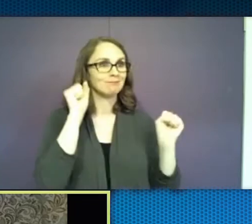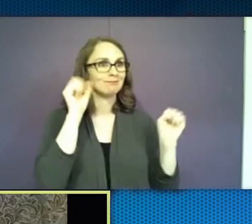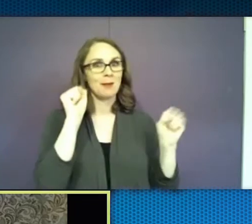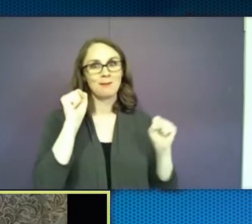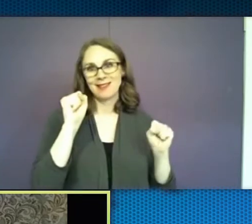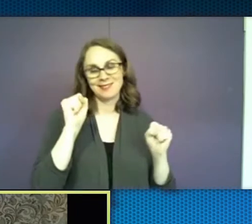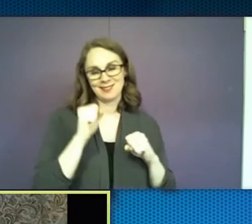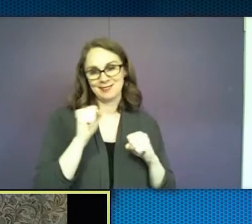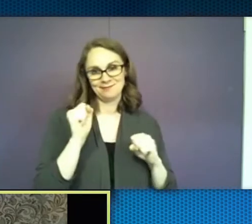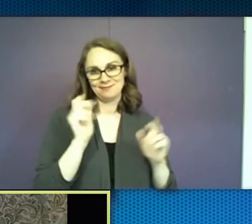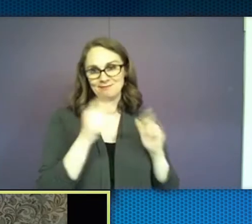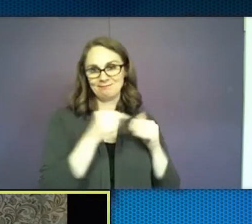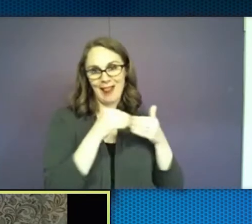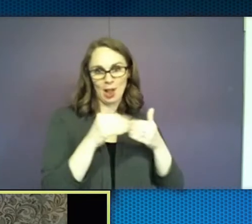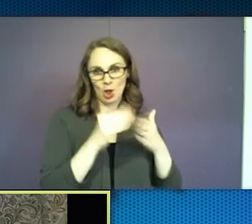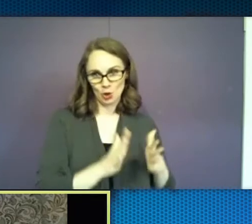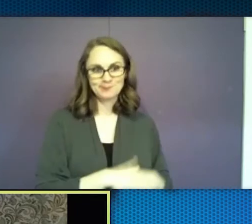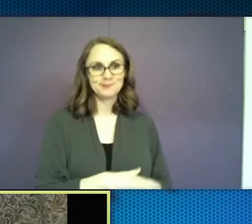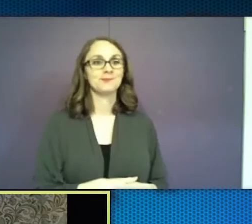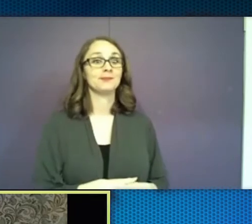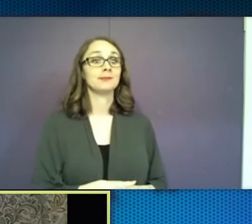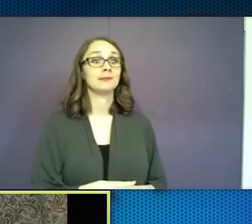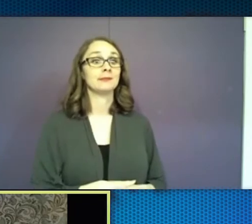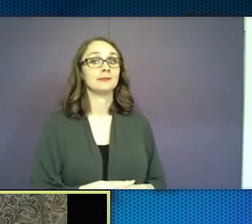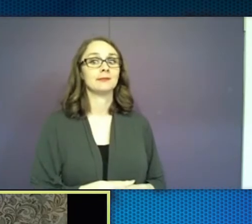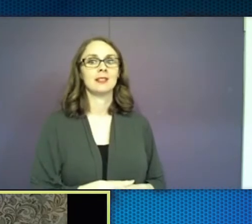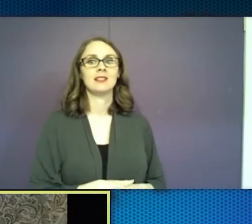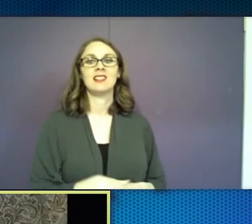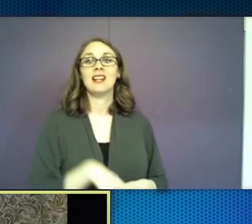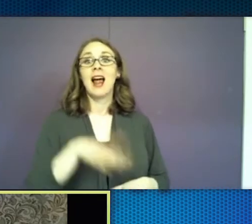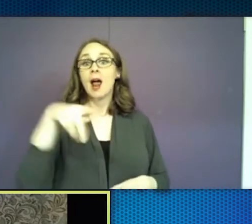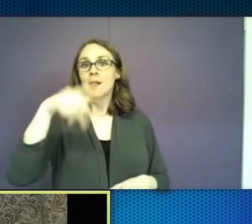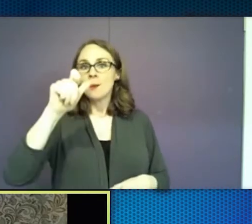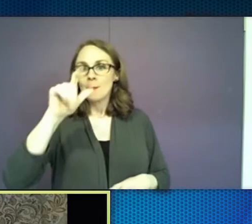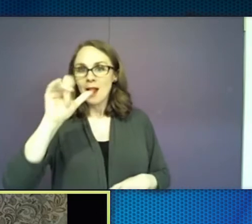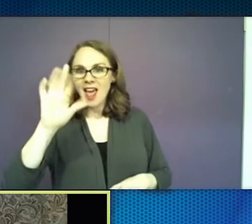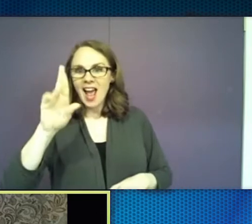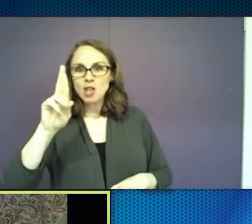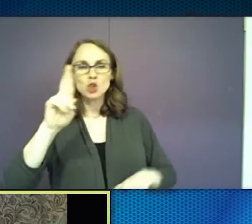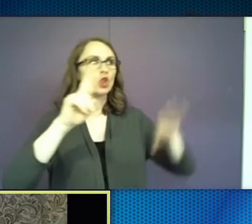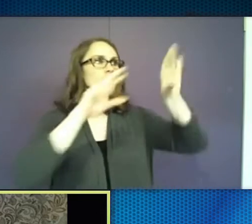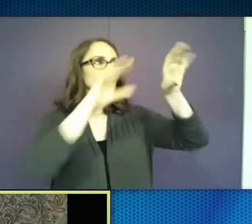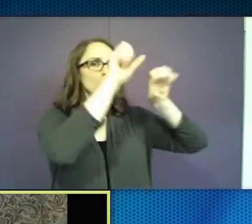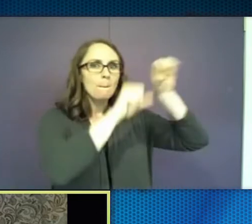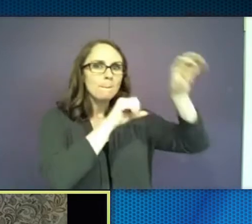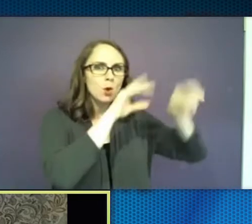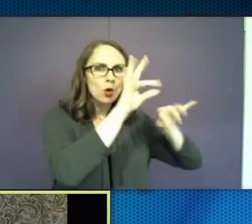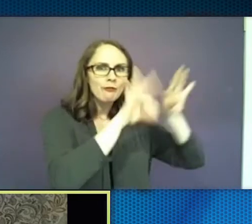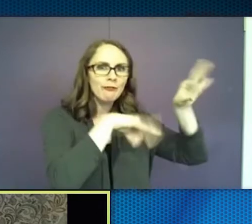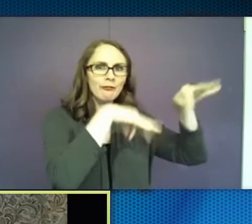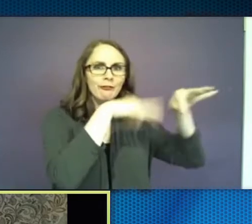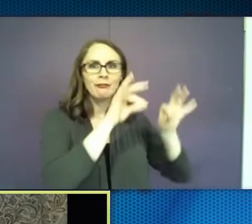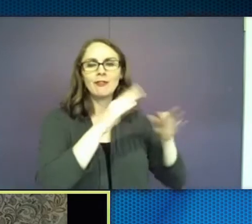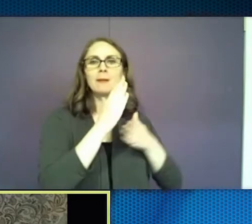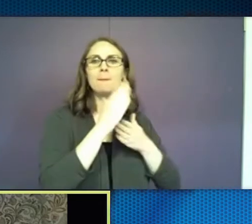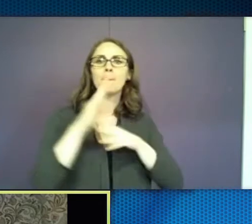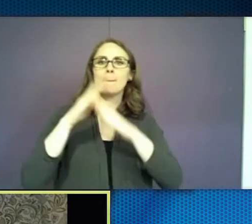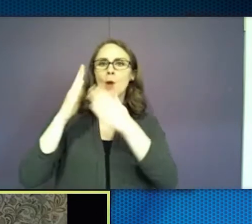docents. And because some of the lath and plaster is removed, or some parts of the house have